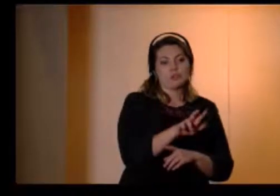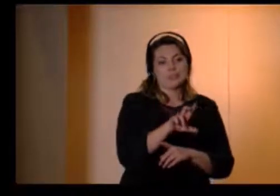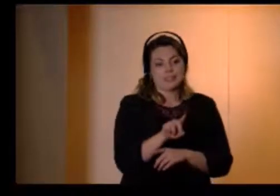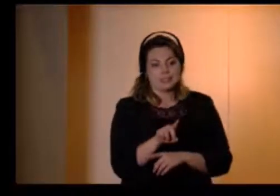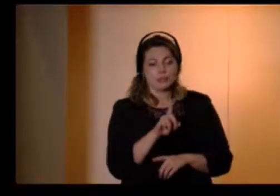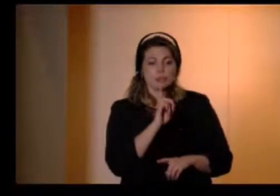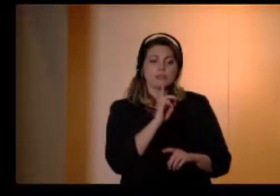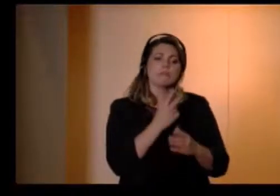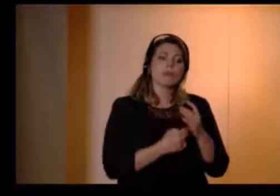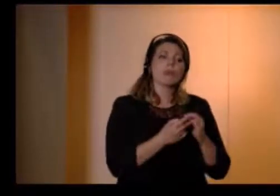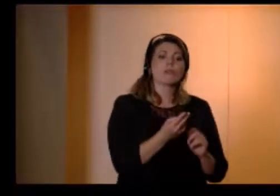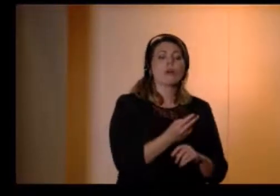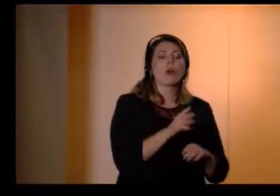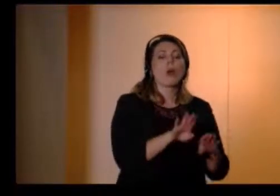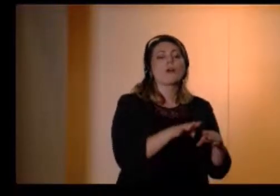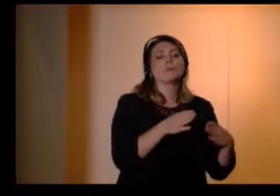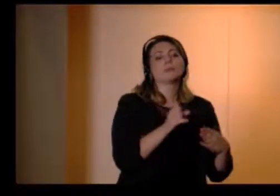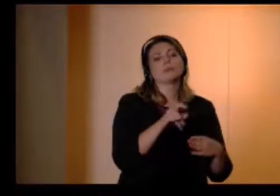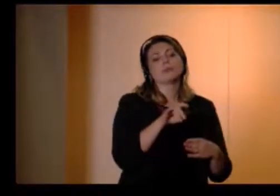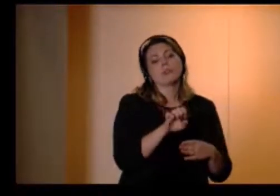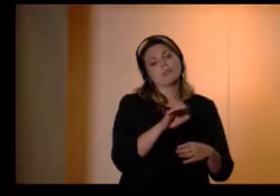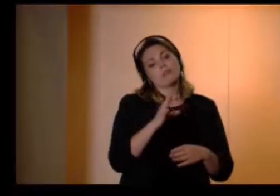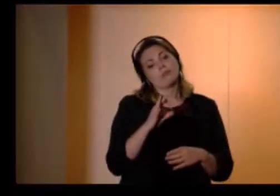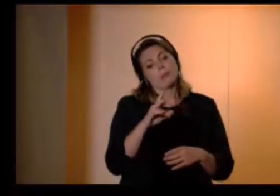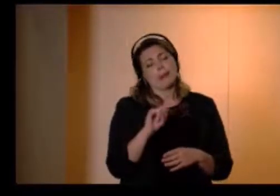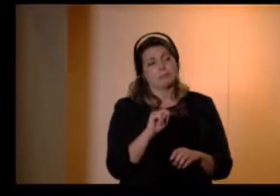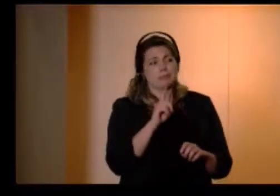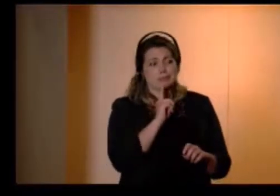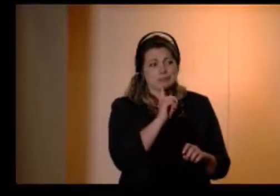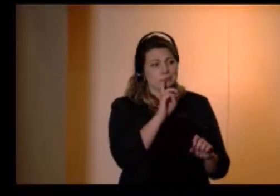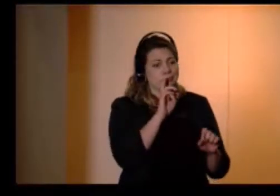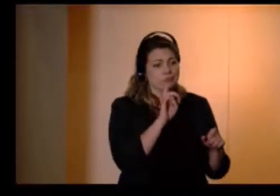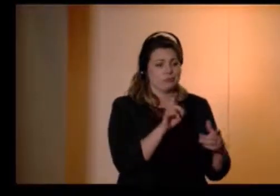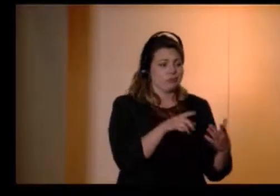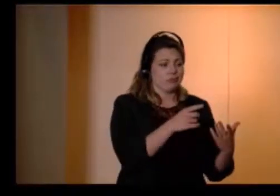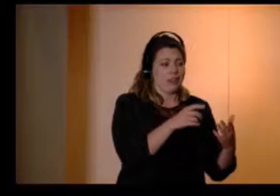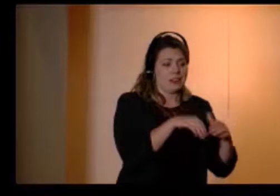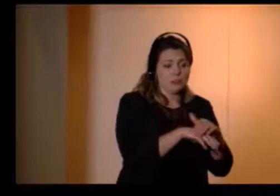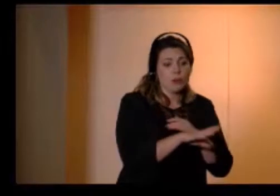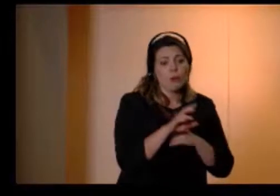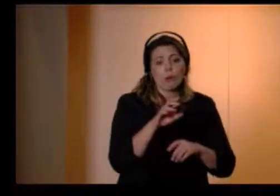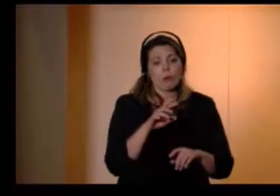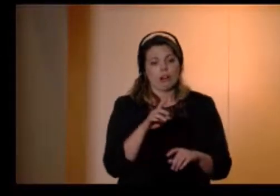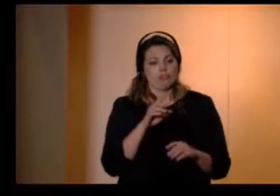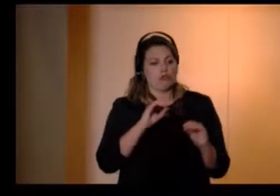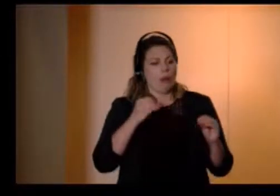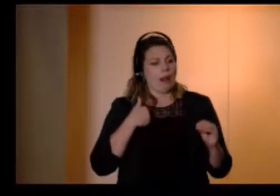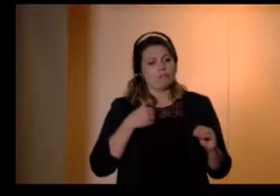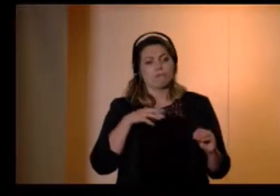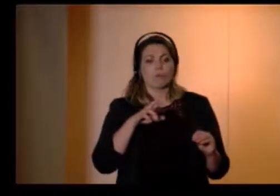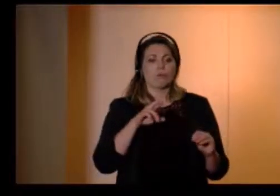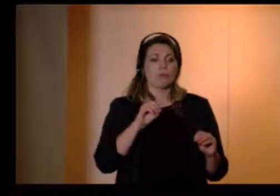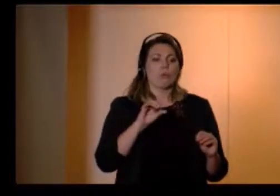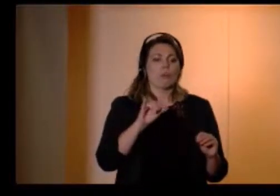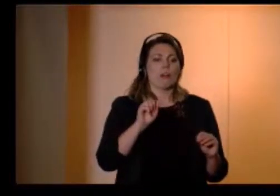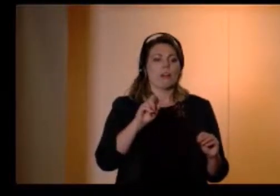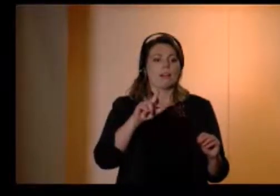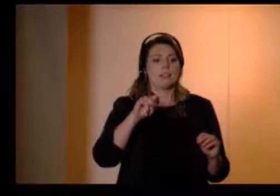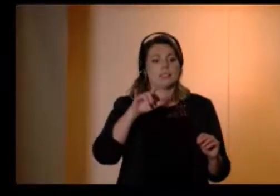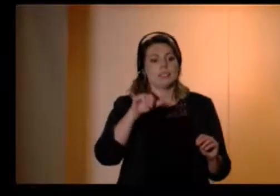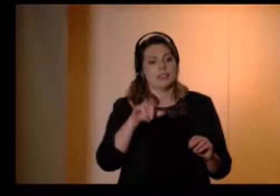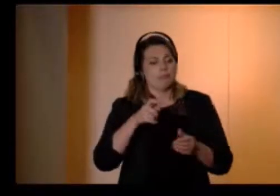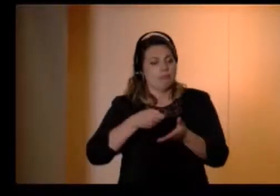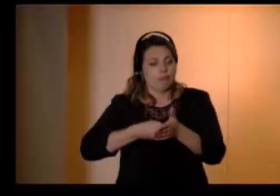source formats, so they're extensible, they're royalty-free, they can contain color and